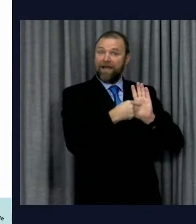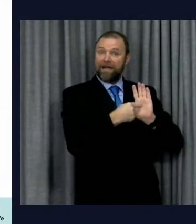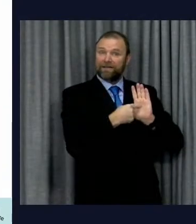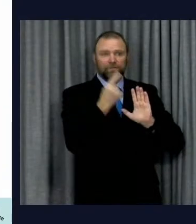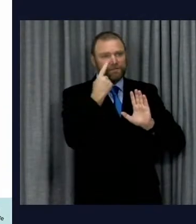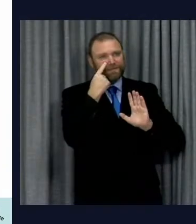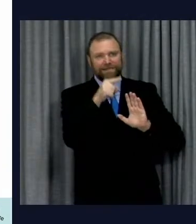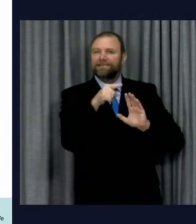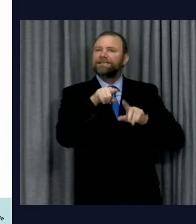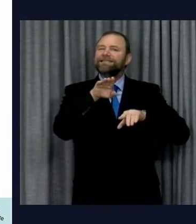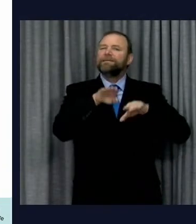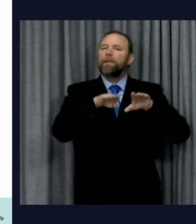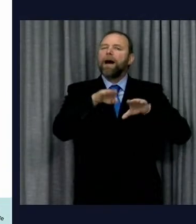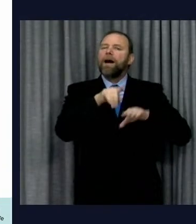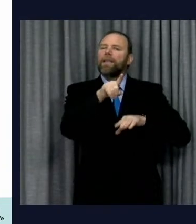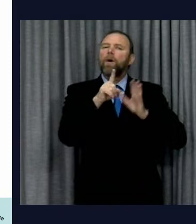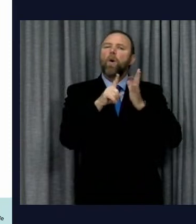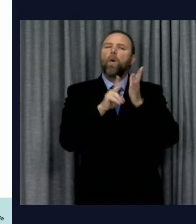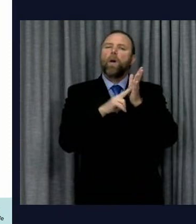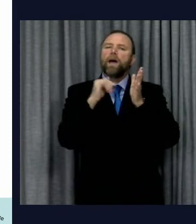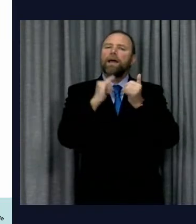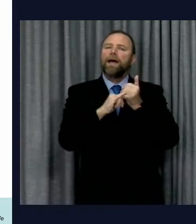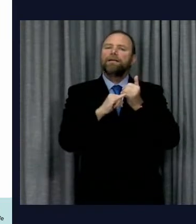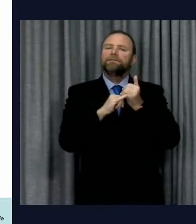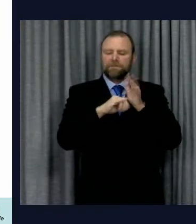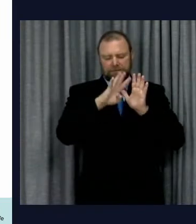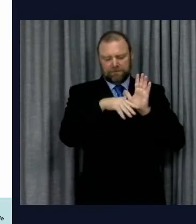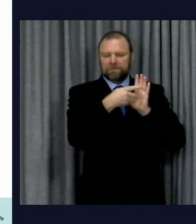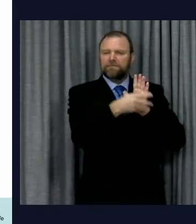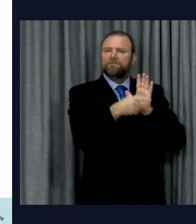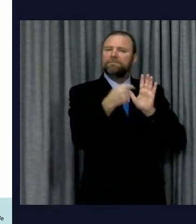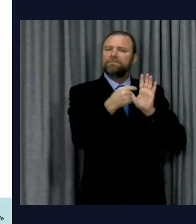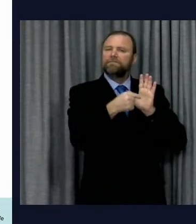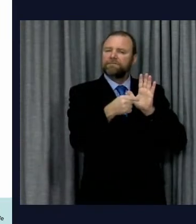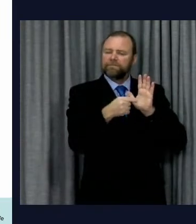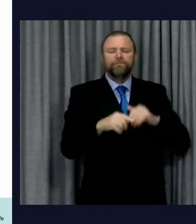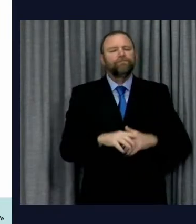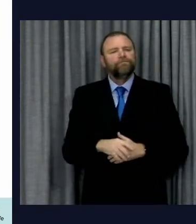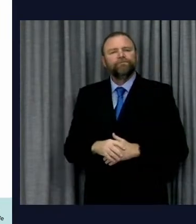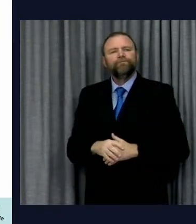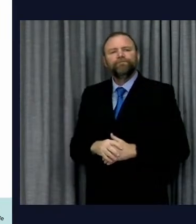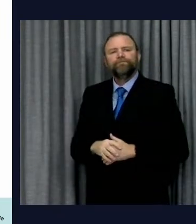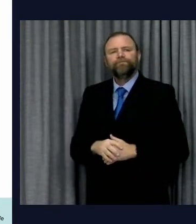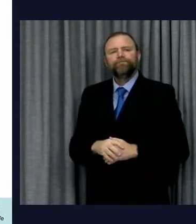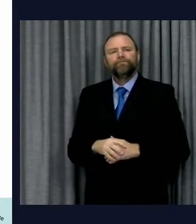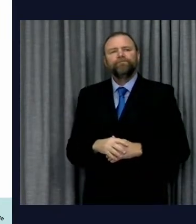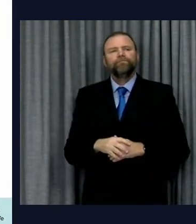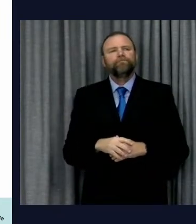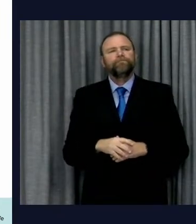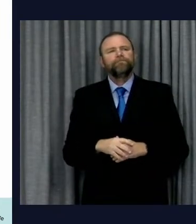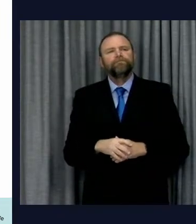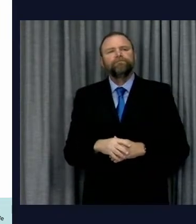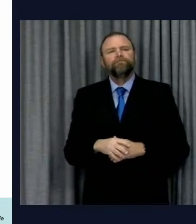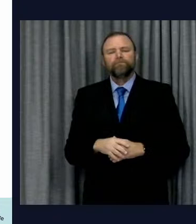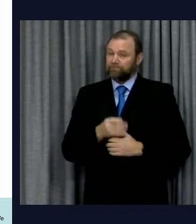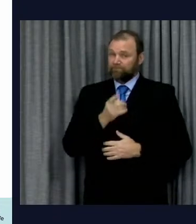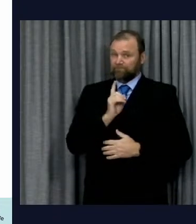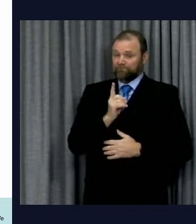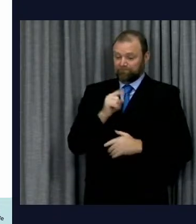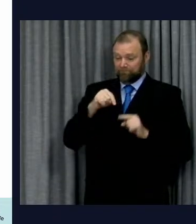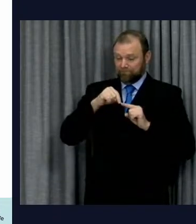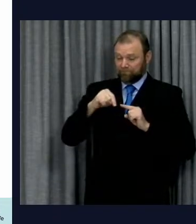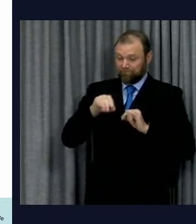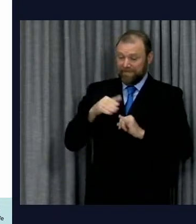similar trend in the results taken from the ONS infection survey. In the week ending